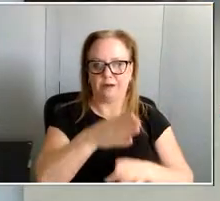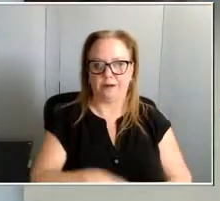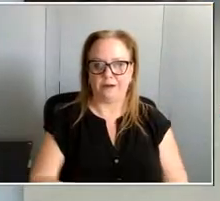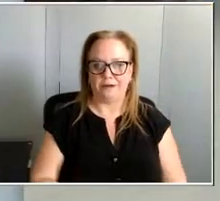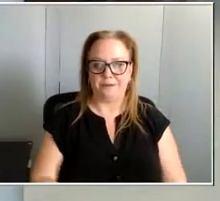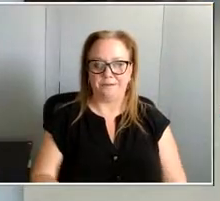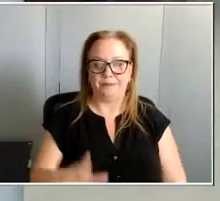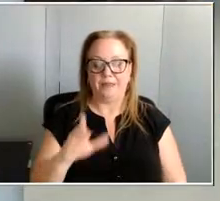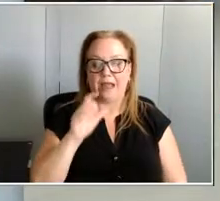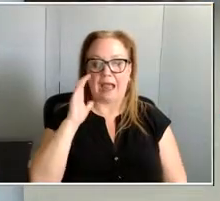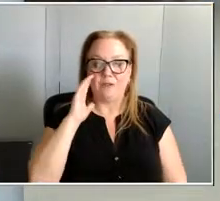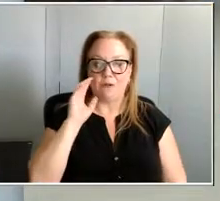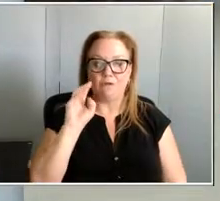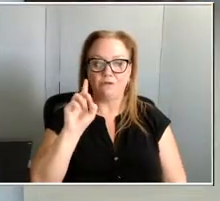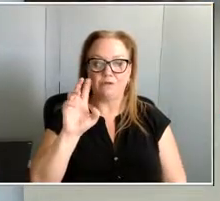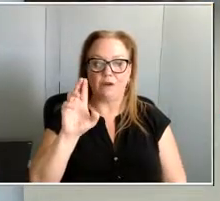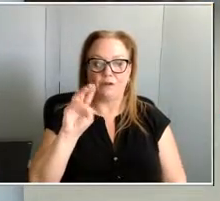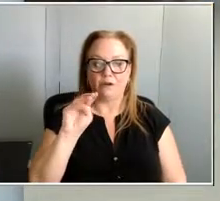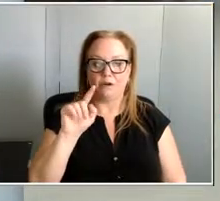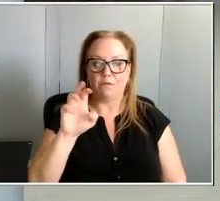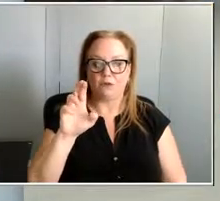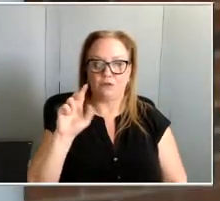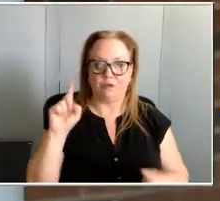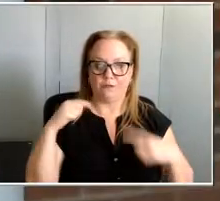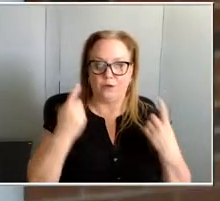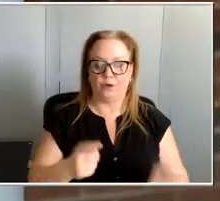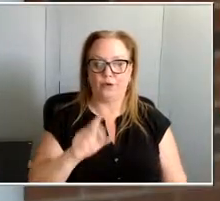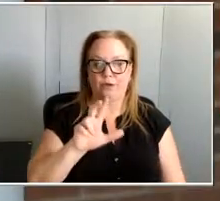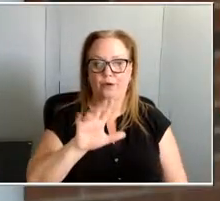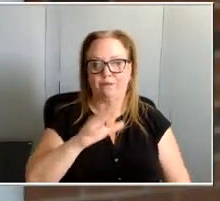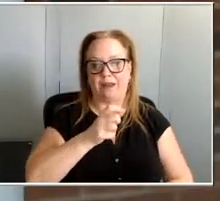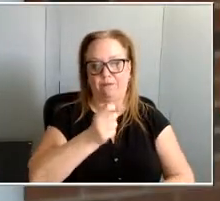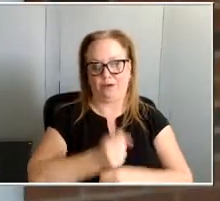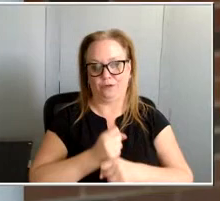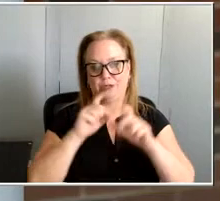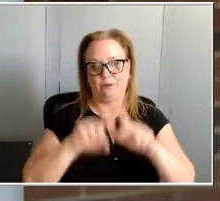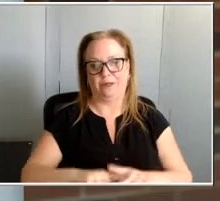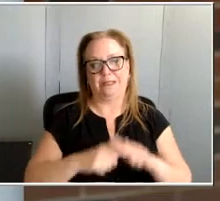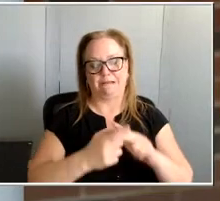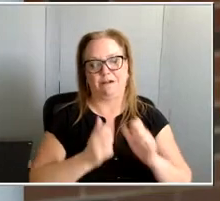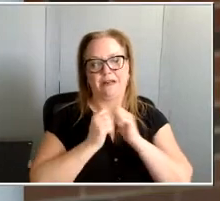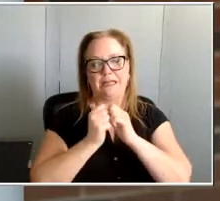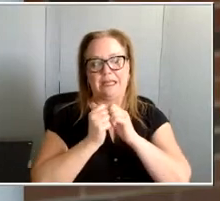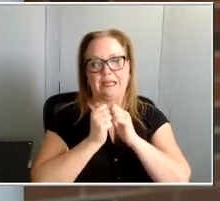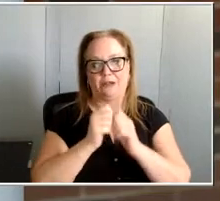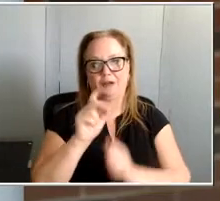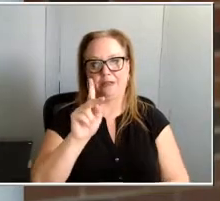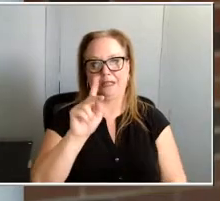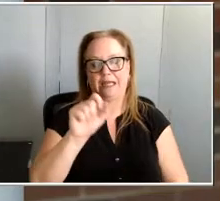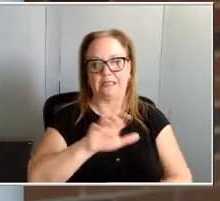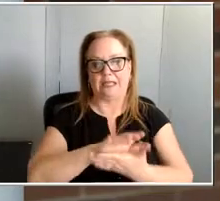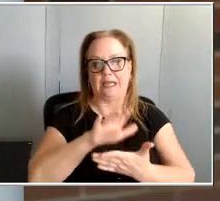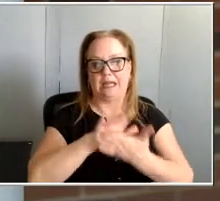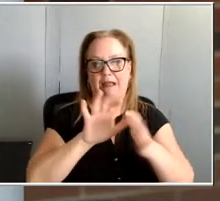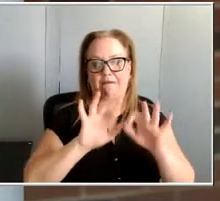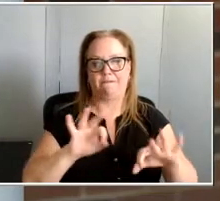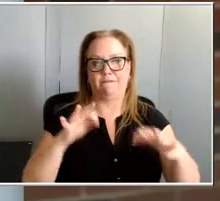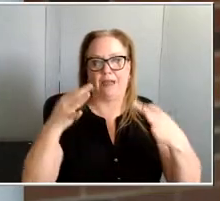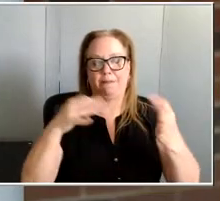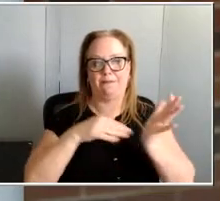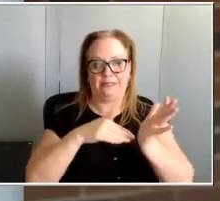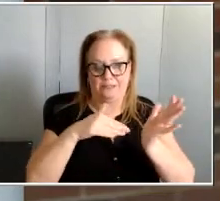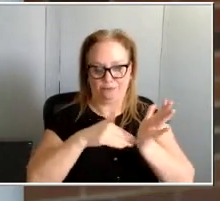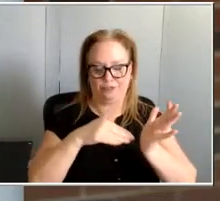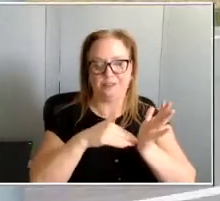have known Dr. Mosier for about 35 years now. We started out together in the Kansas Academy of Family Physicians, and that's where